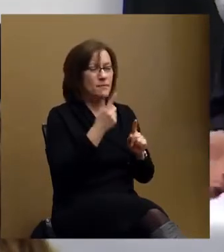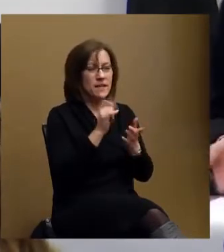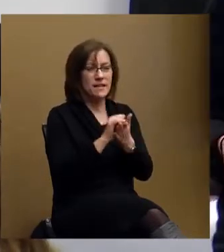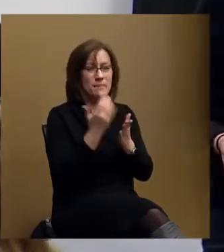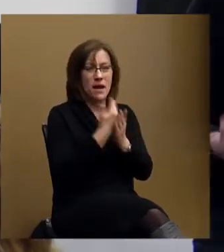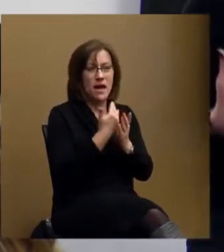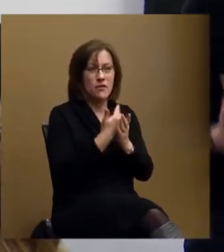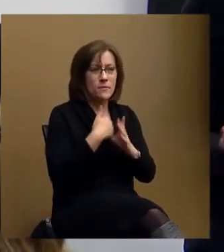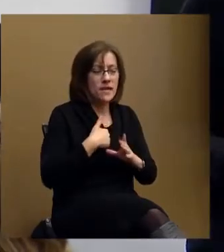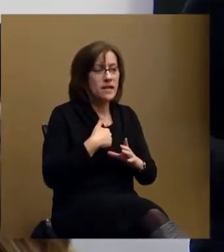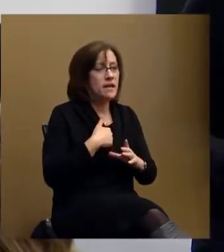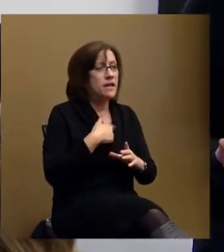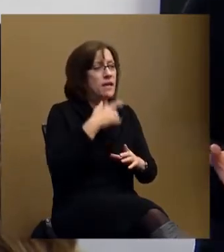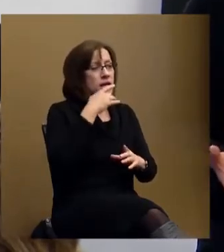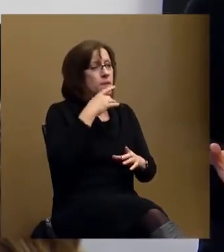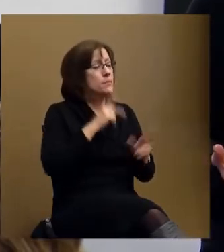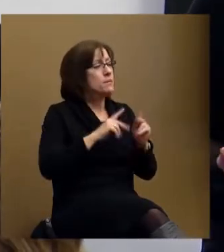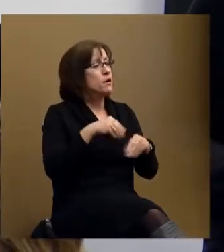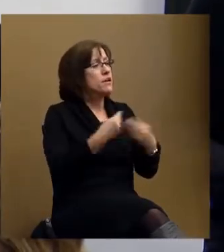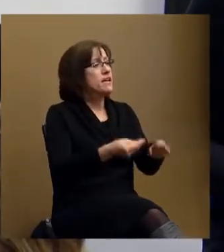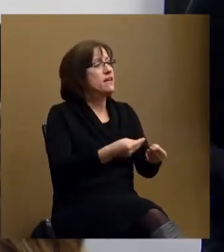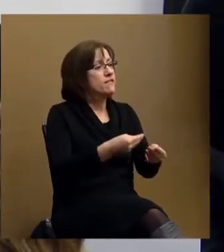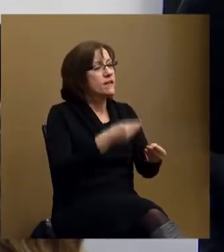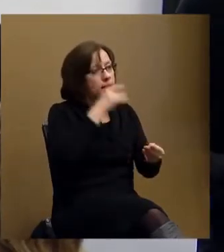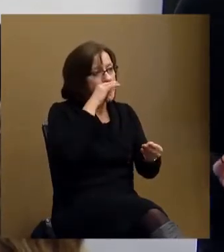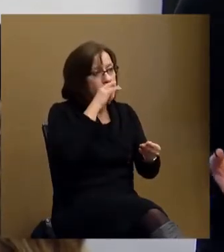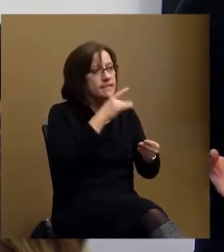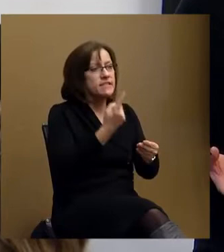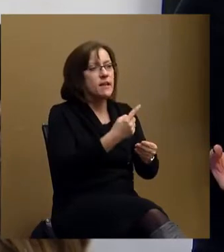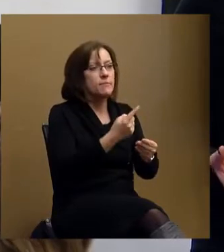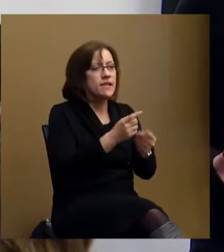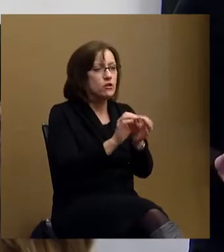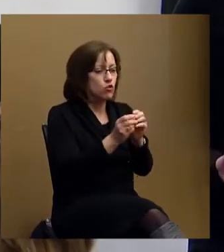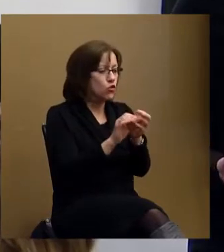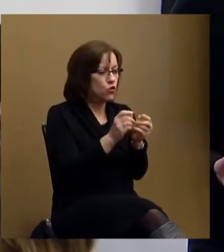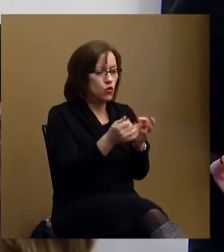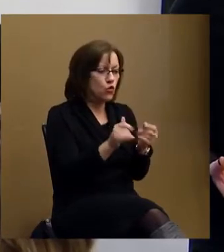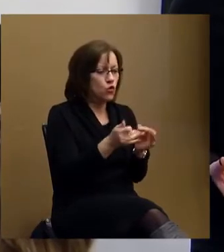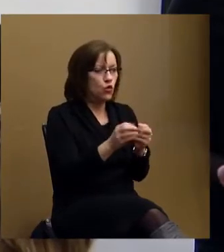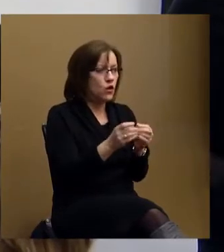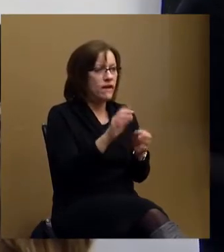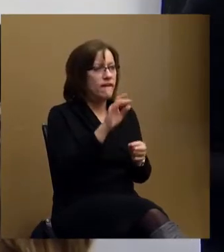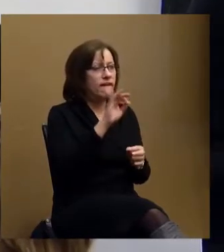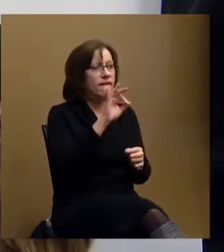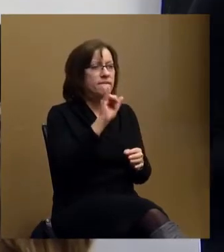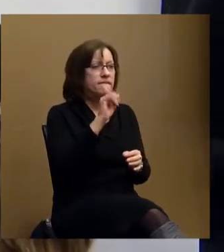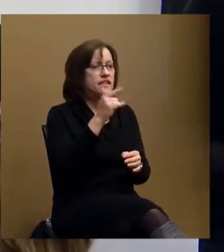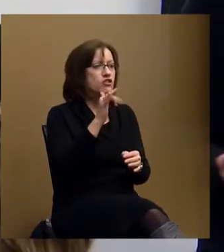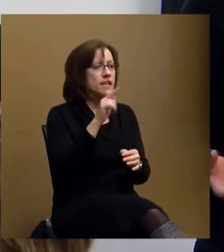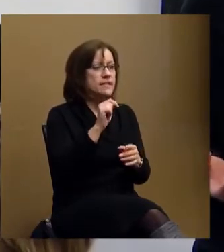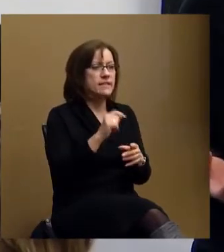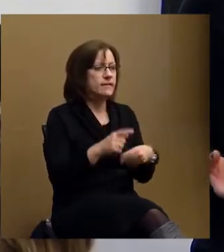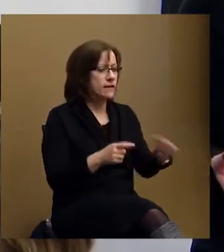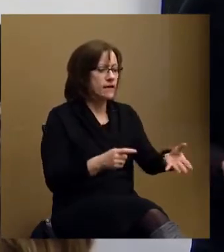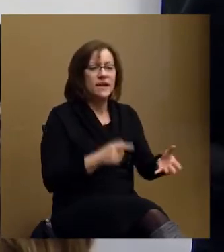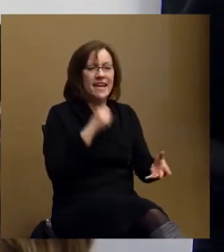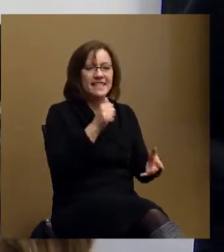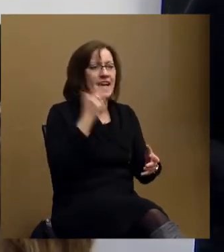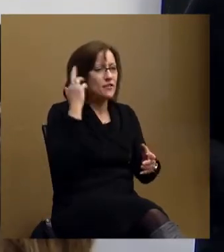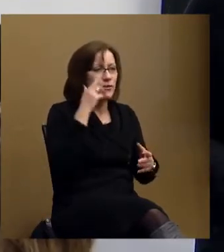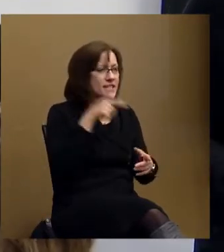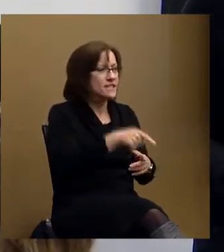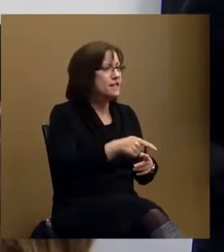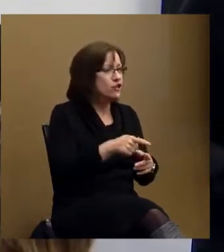that people give kids fidgets when that is not really the purpose of why they're engaging in the